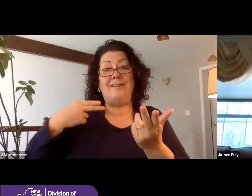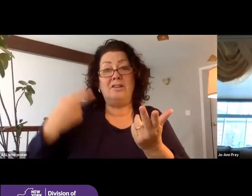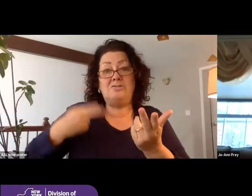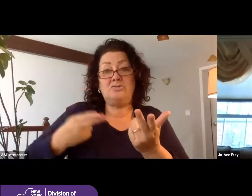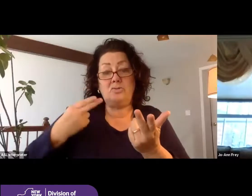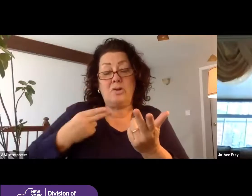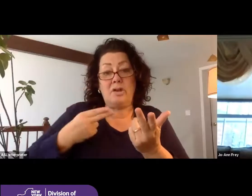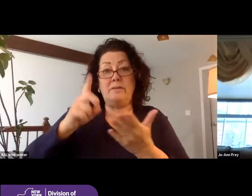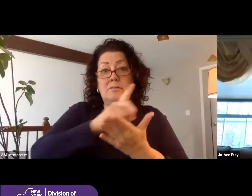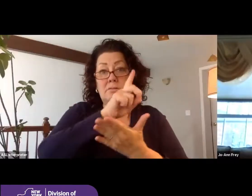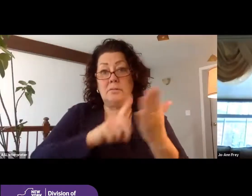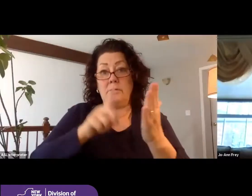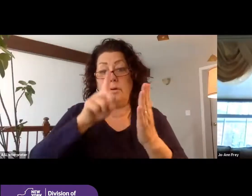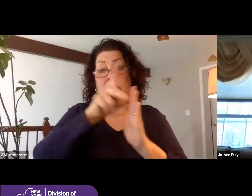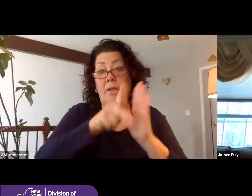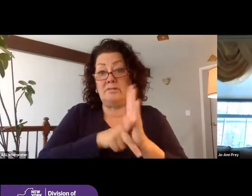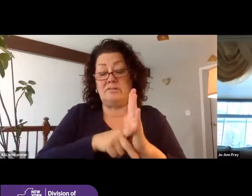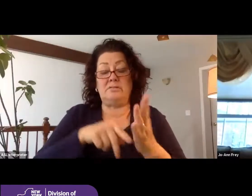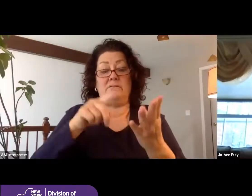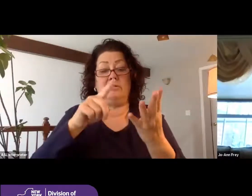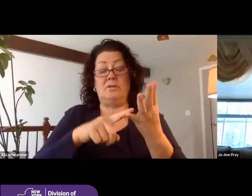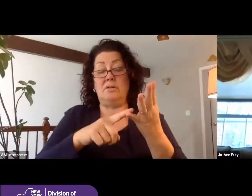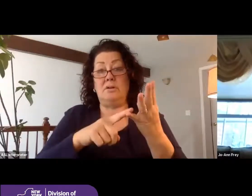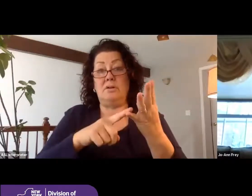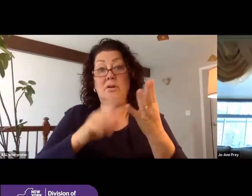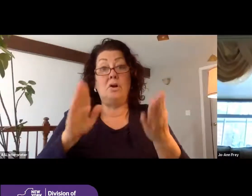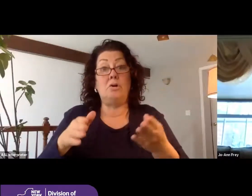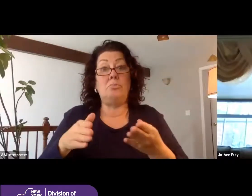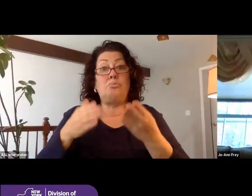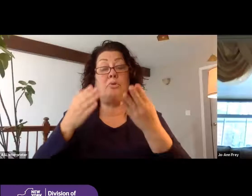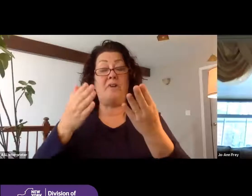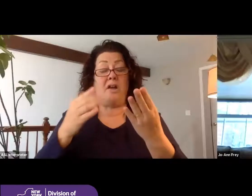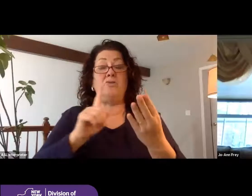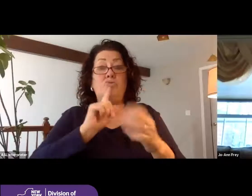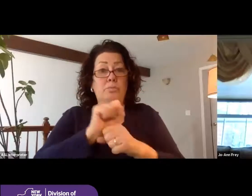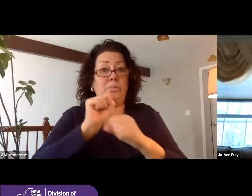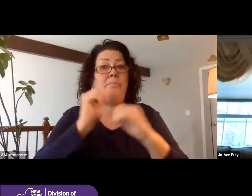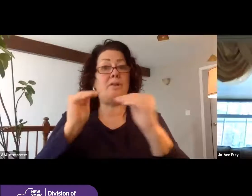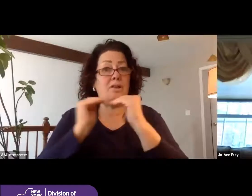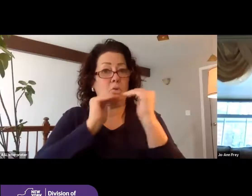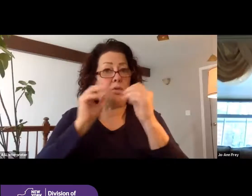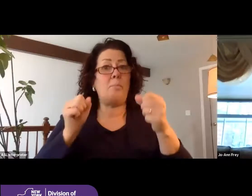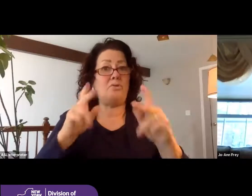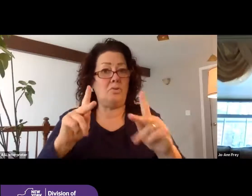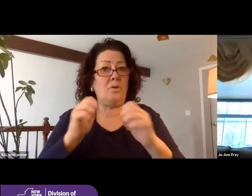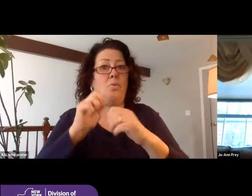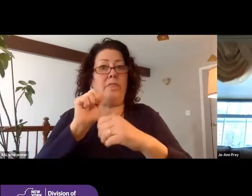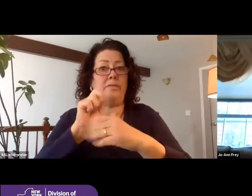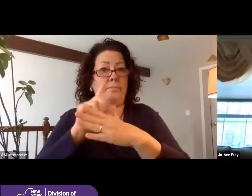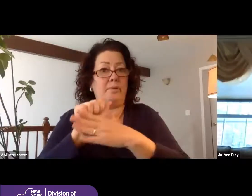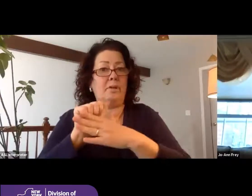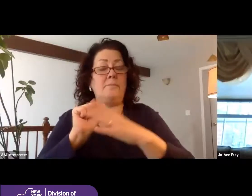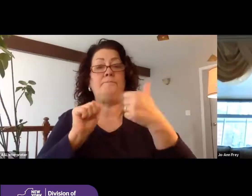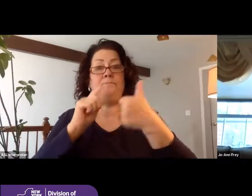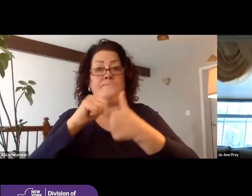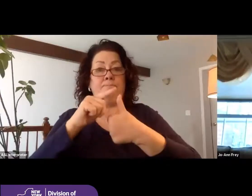housing practices and policies, providing truly equal opportunity for individuals with disabilities, and